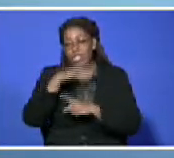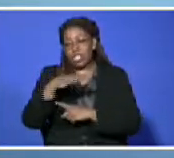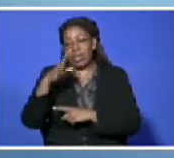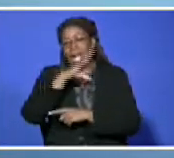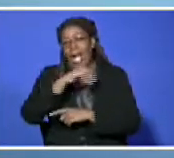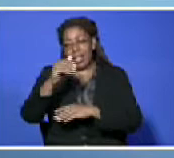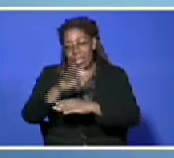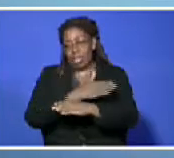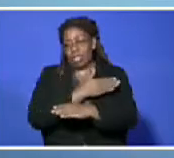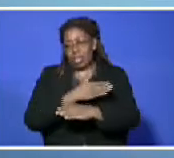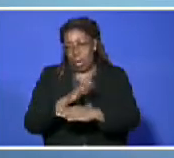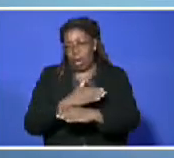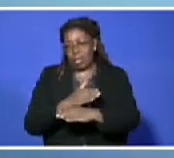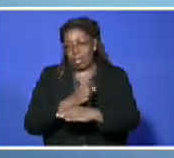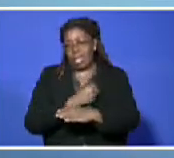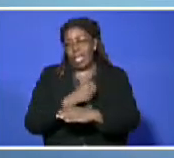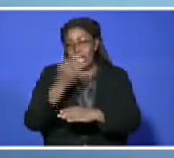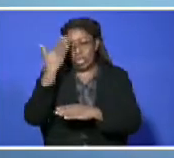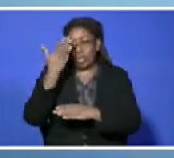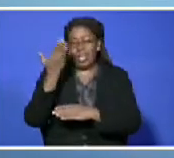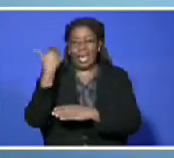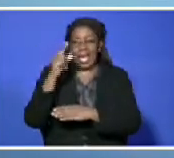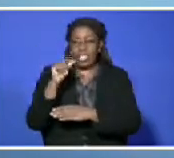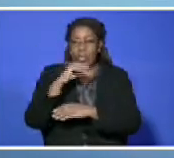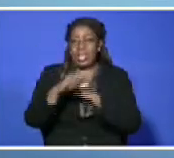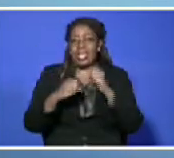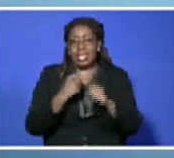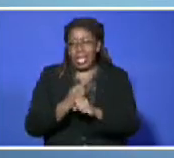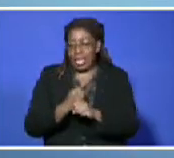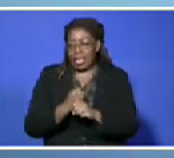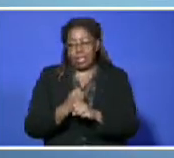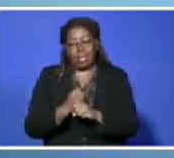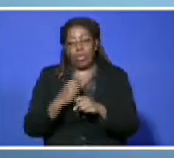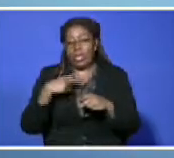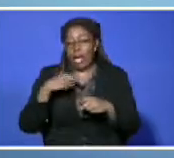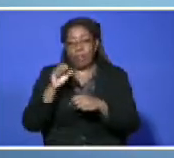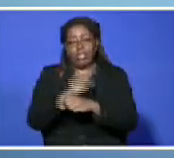songs, because, you know, recently, last 20 years, we brought a song